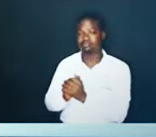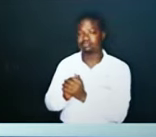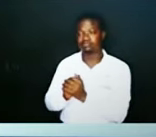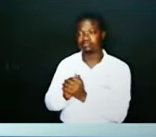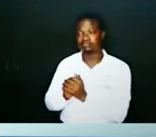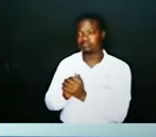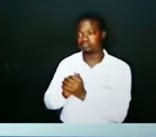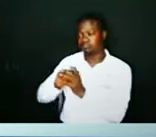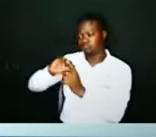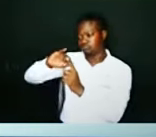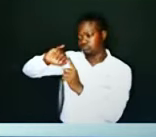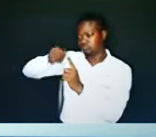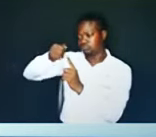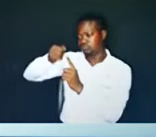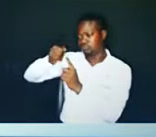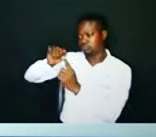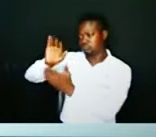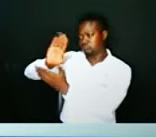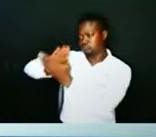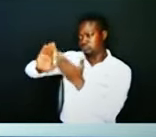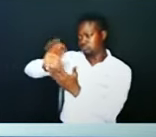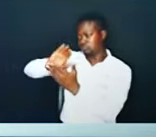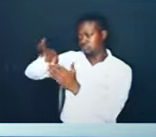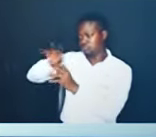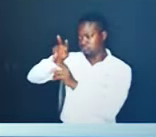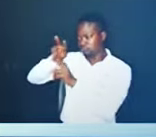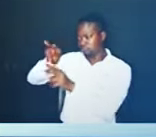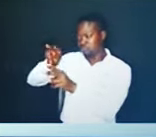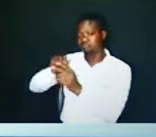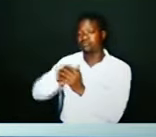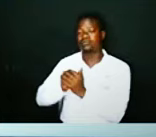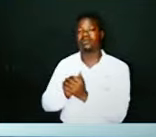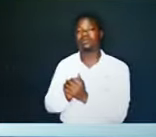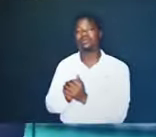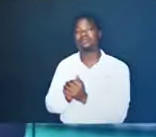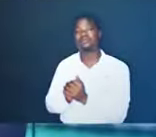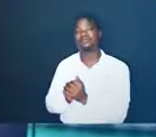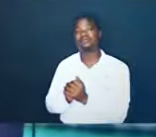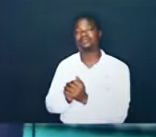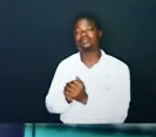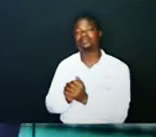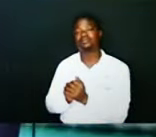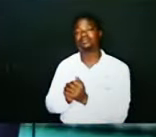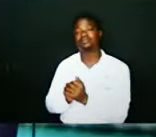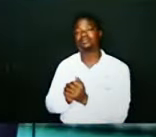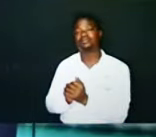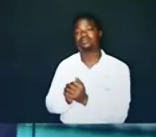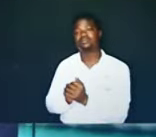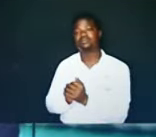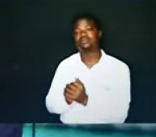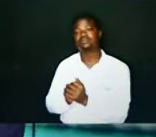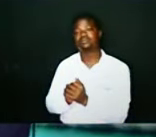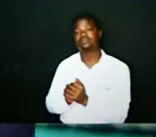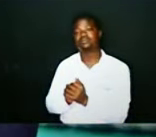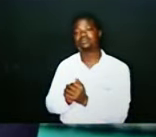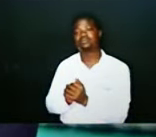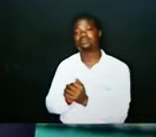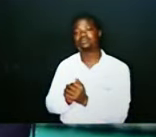fie enso abro sang dan ene ni pm a ekire Jerusalem ebue bue no ho.